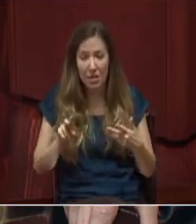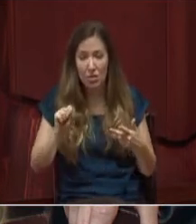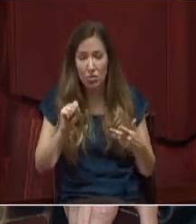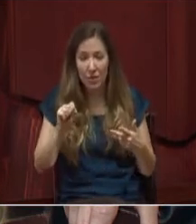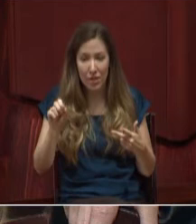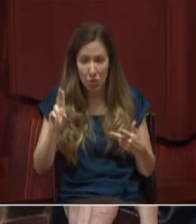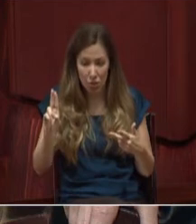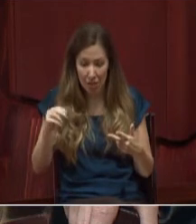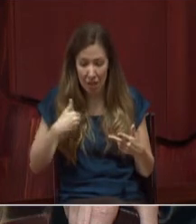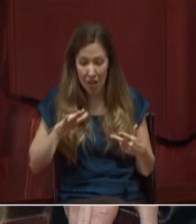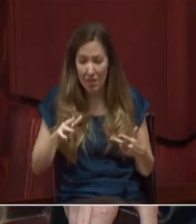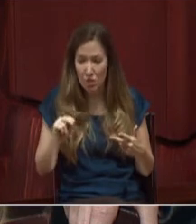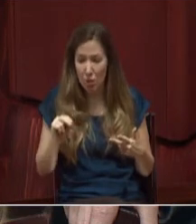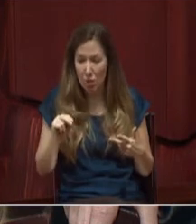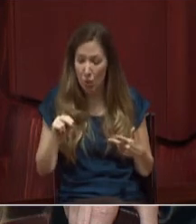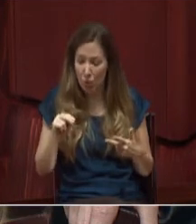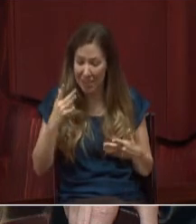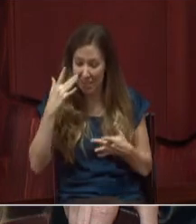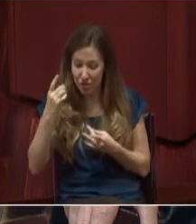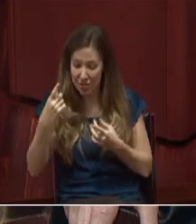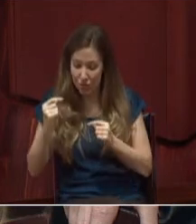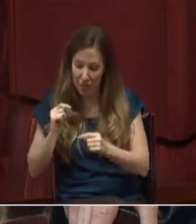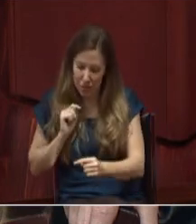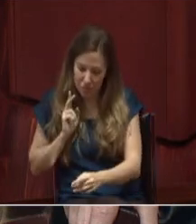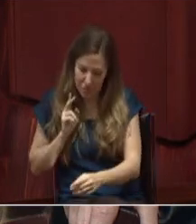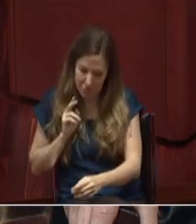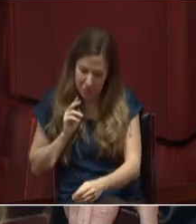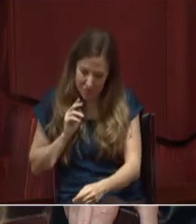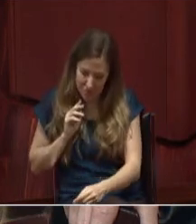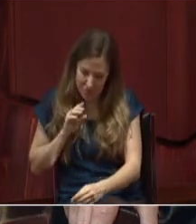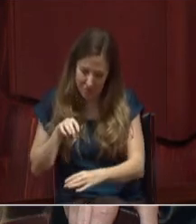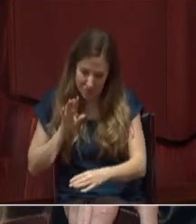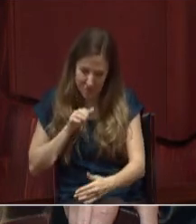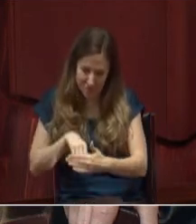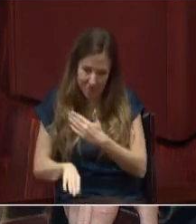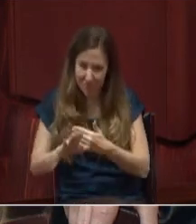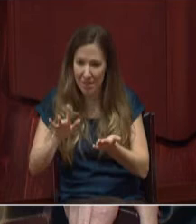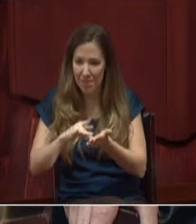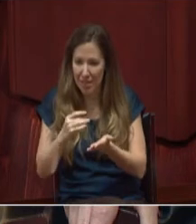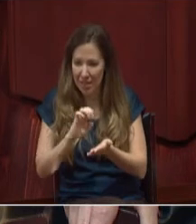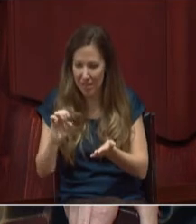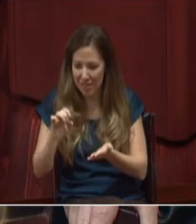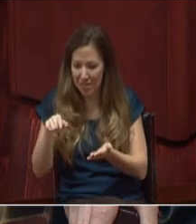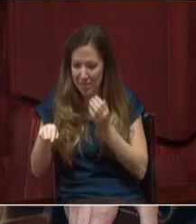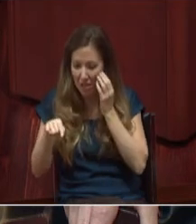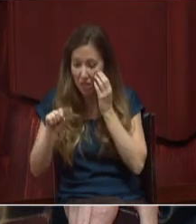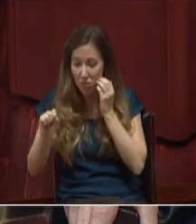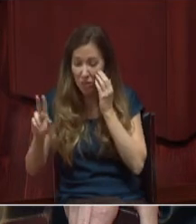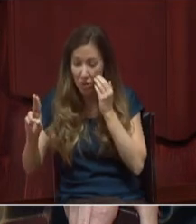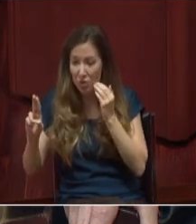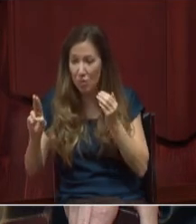own interest in trying to get back into the Middle East, was looking for ways to undermine American